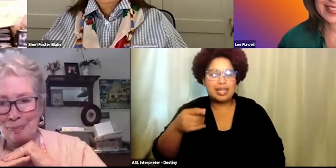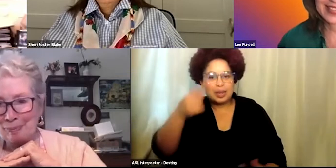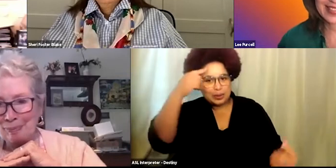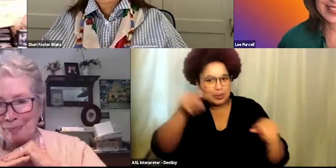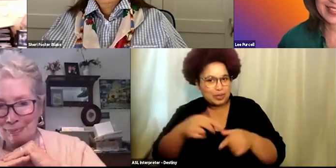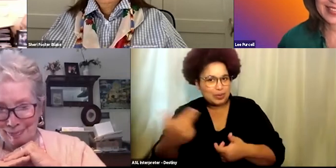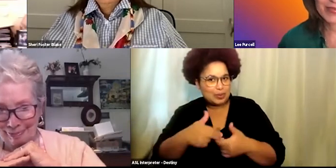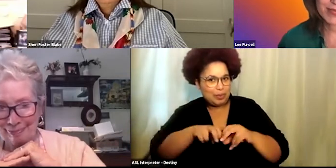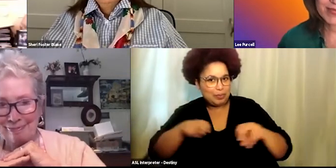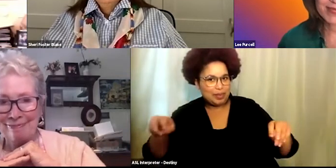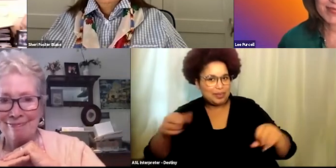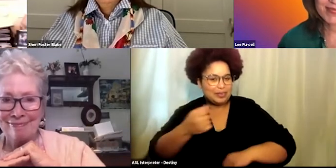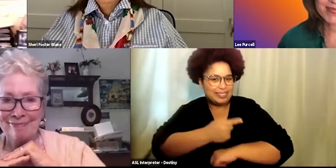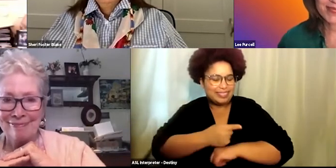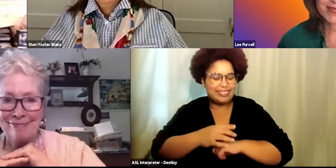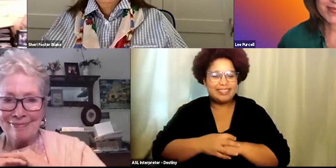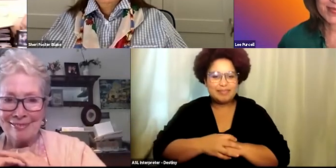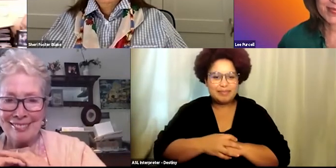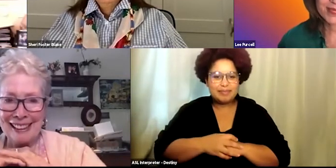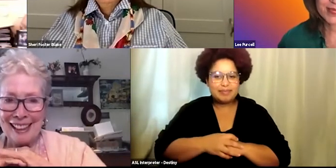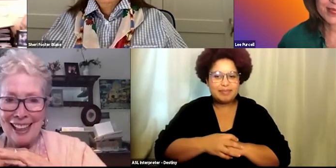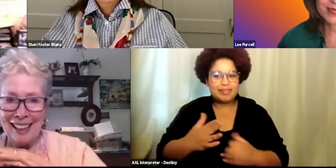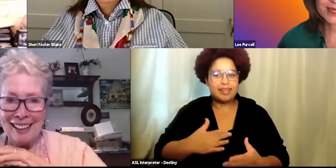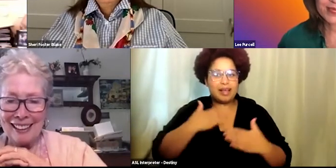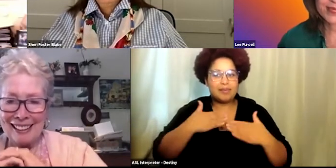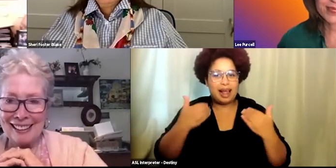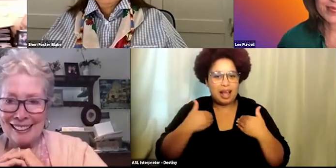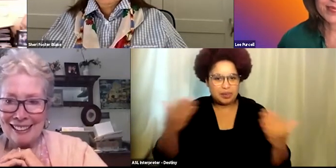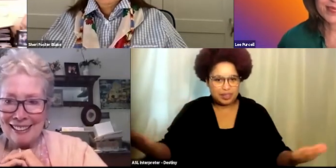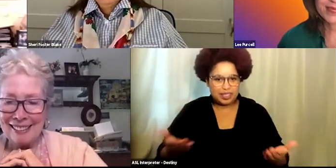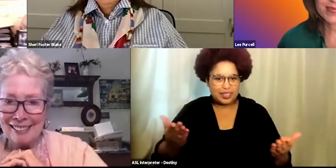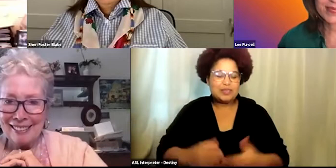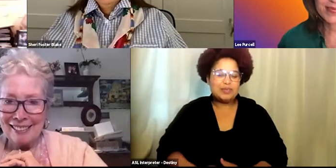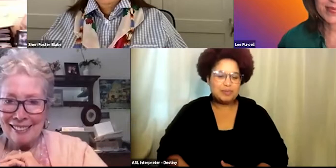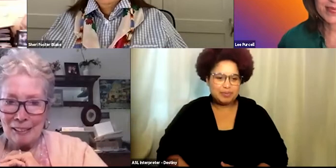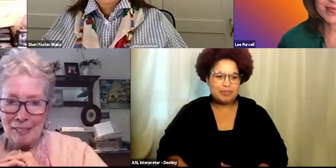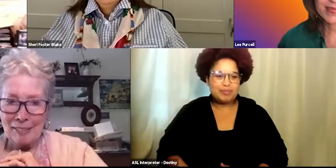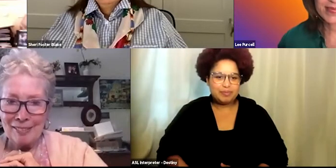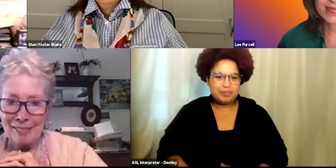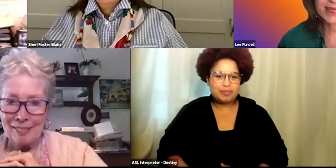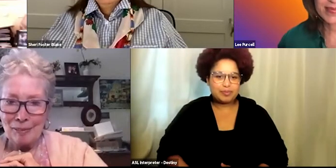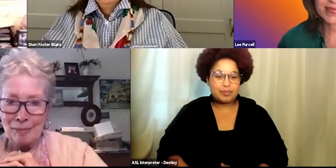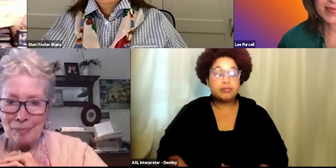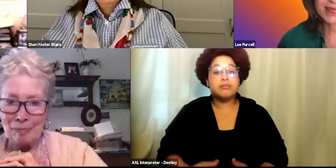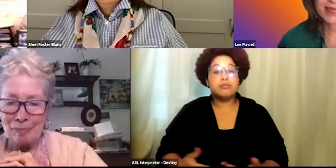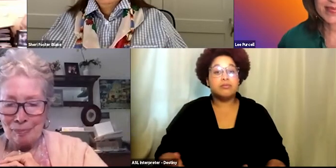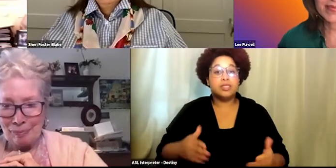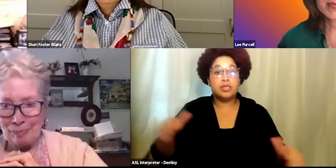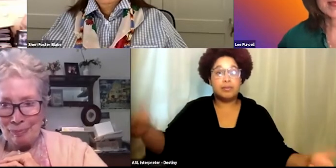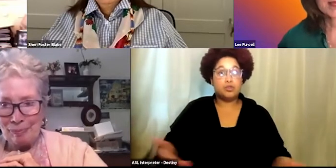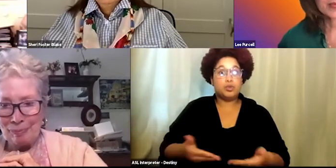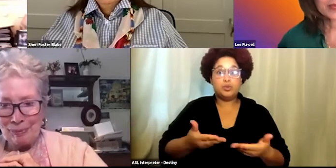join our panel, and very happy to have you here as well. So let me